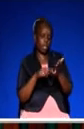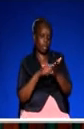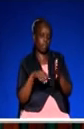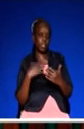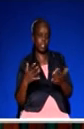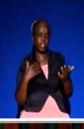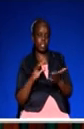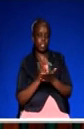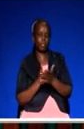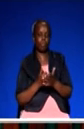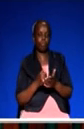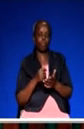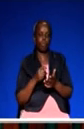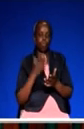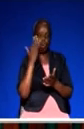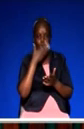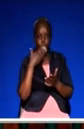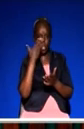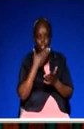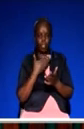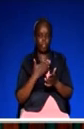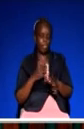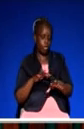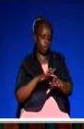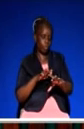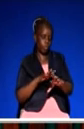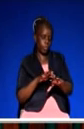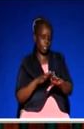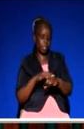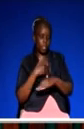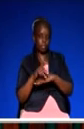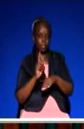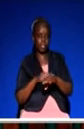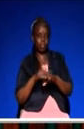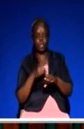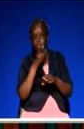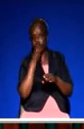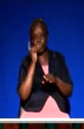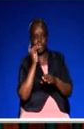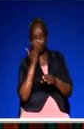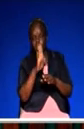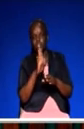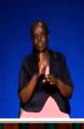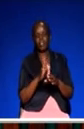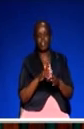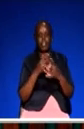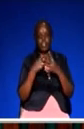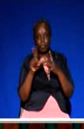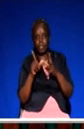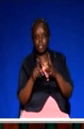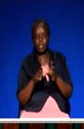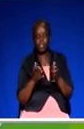then some ointment was placed on the patch, and then after some time it dries up and heals. So we have,